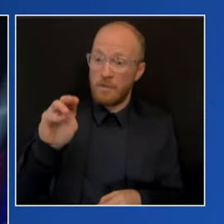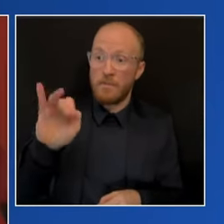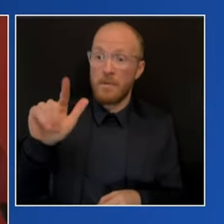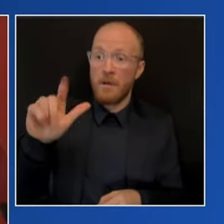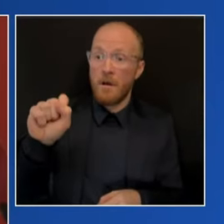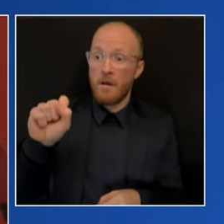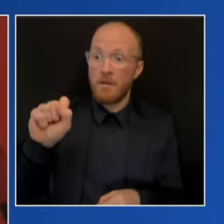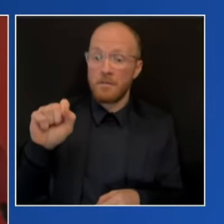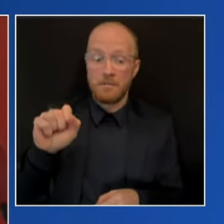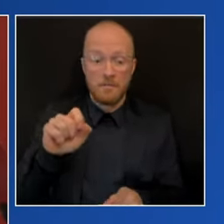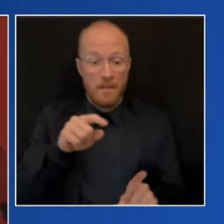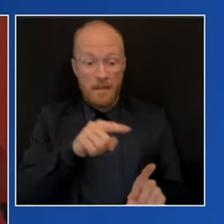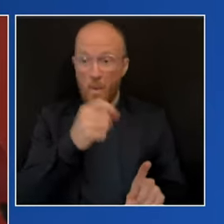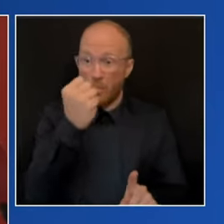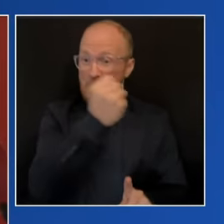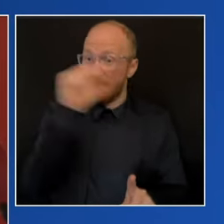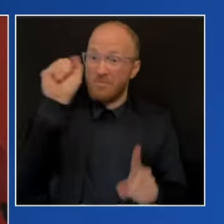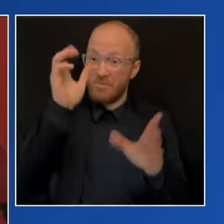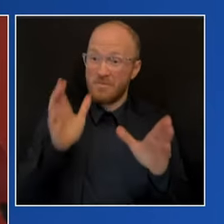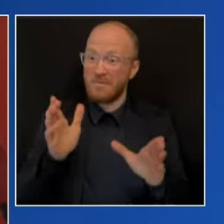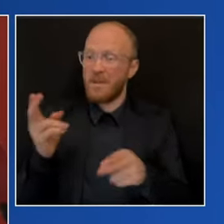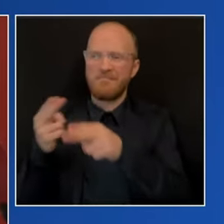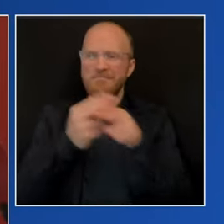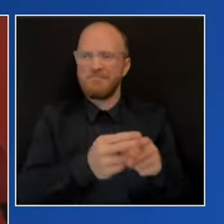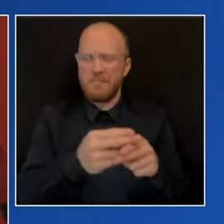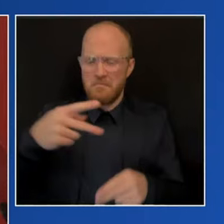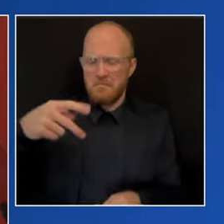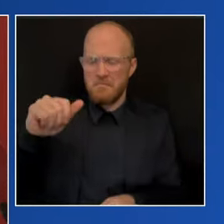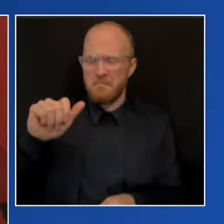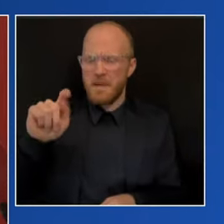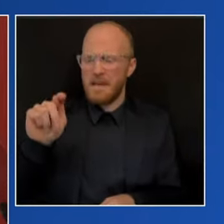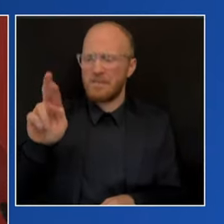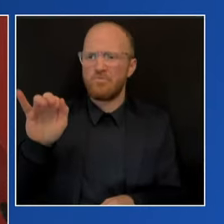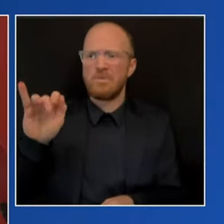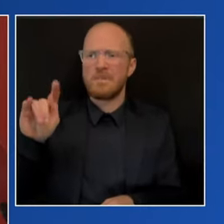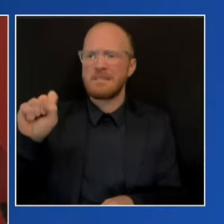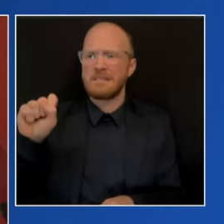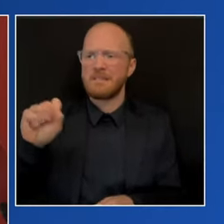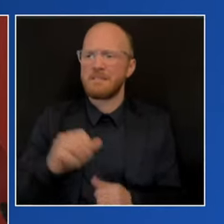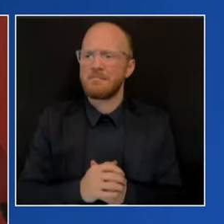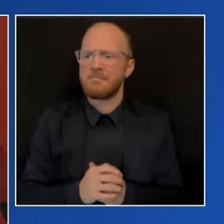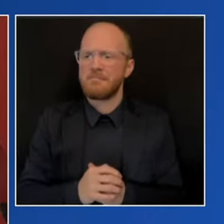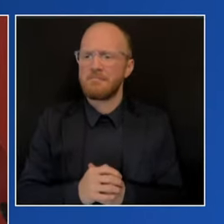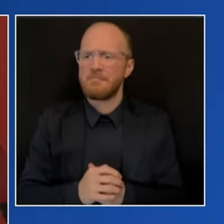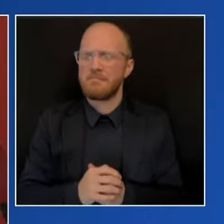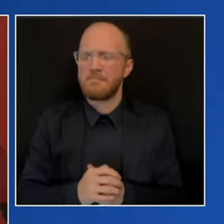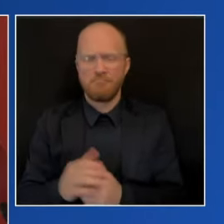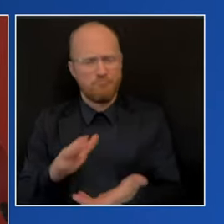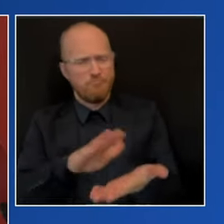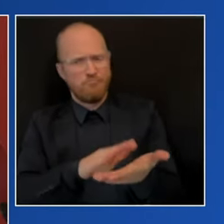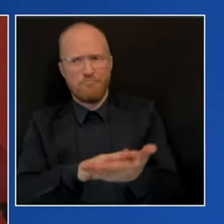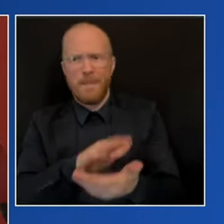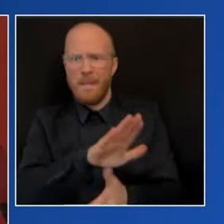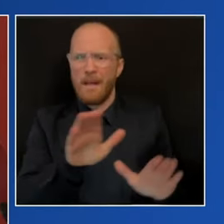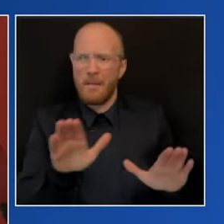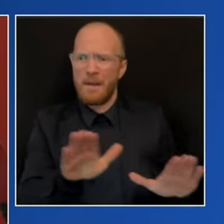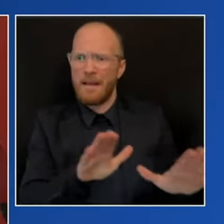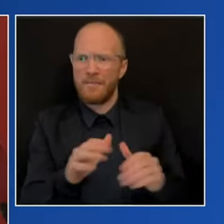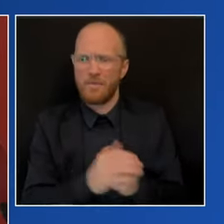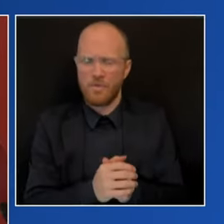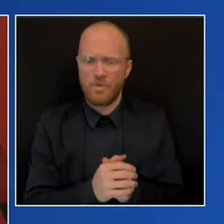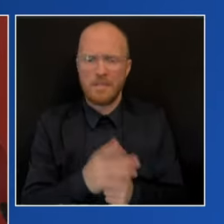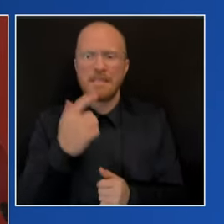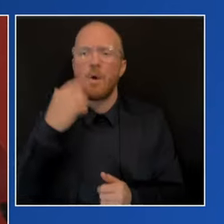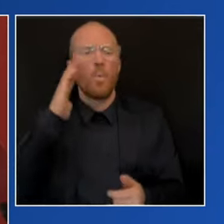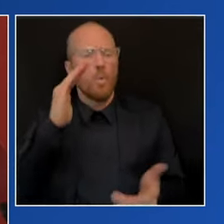insurrectionists patriots. They're patriots. And he promised to pardon them if he returns to office. Trump